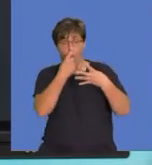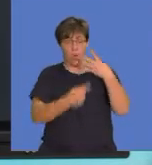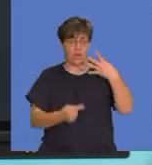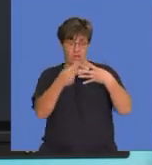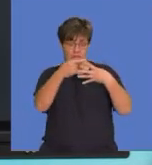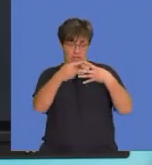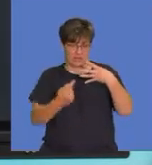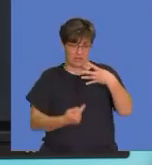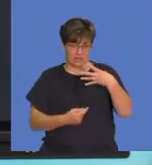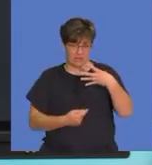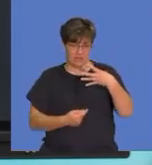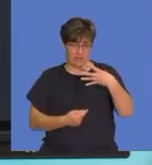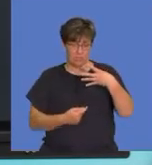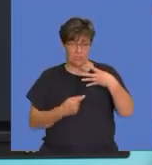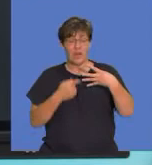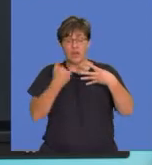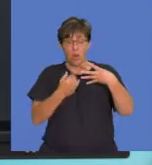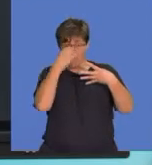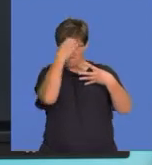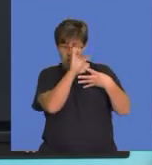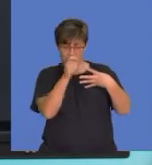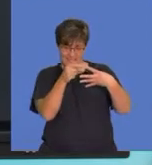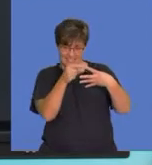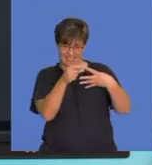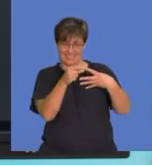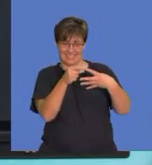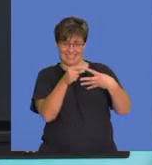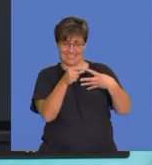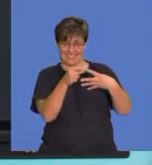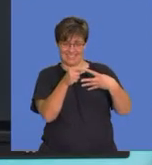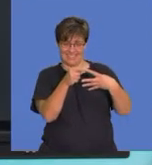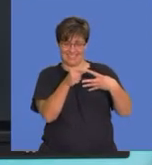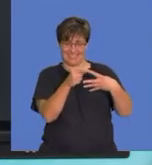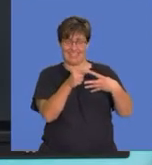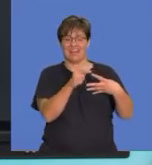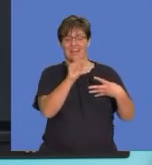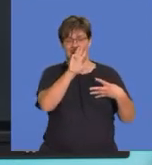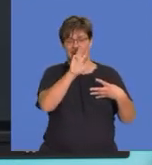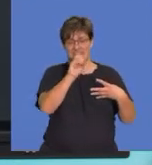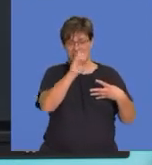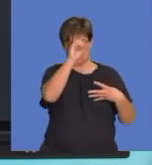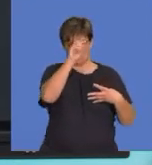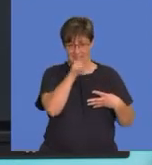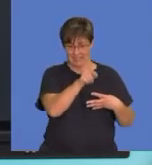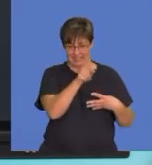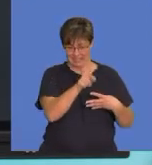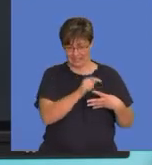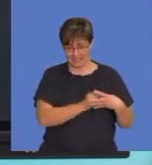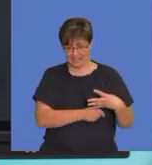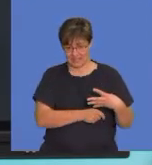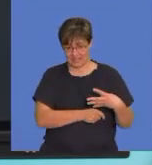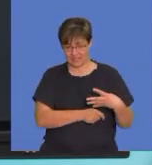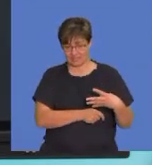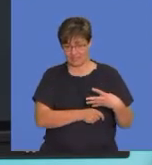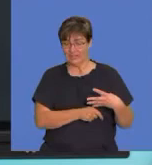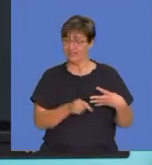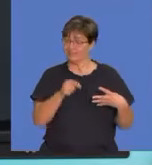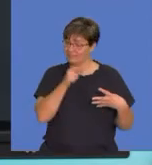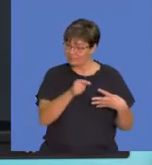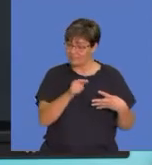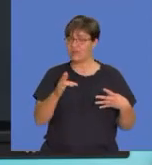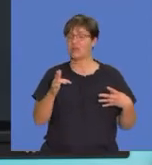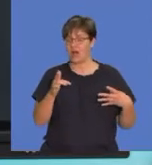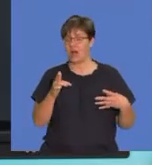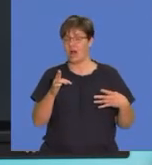triangles? But now our main focus is just going to be the right-angled triangle, because that's the